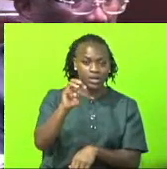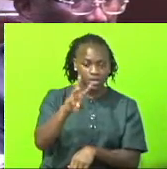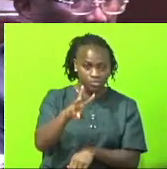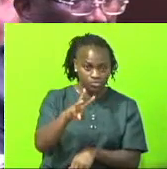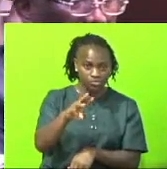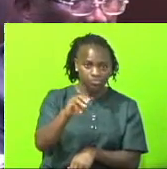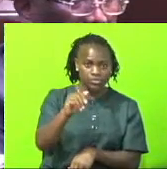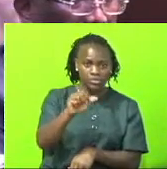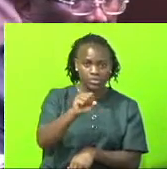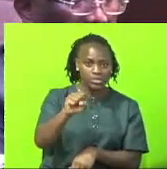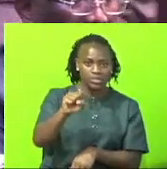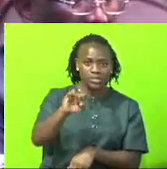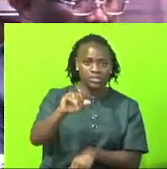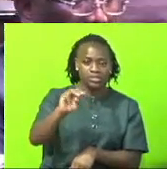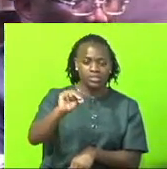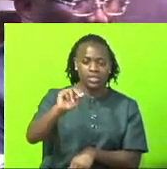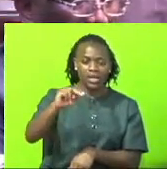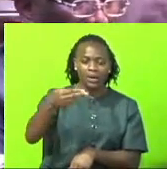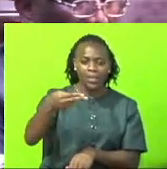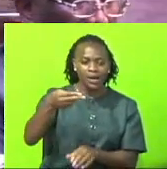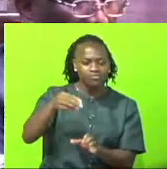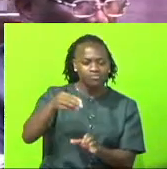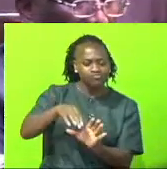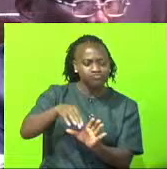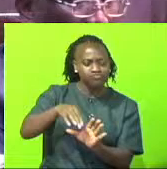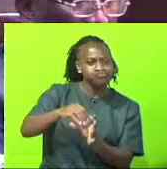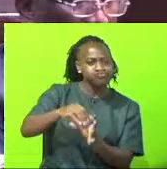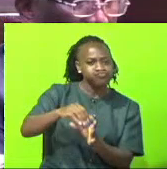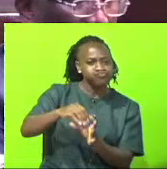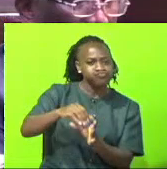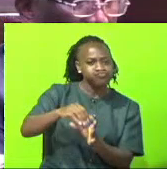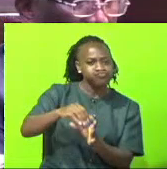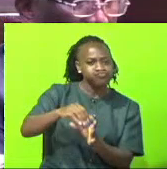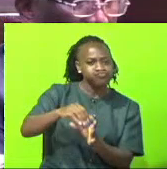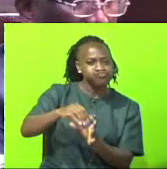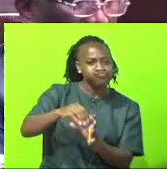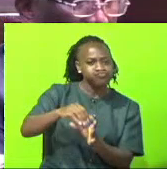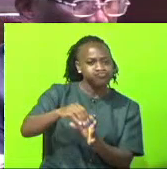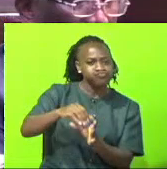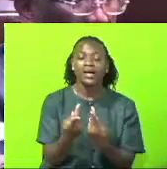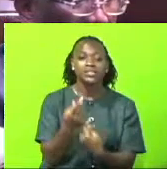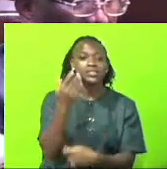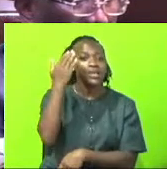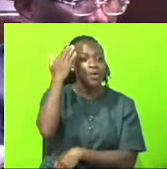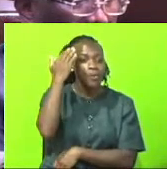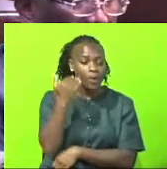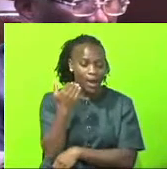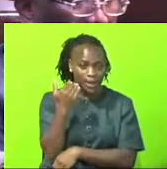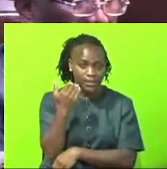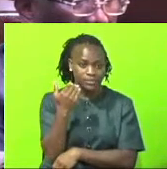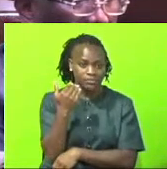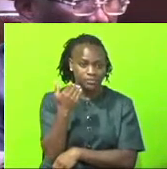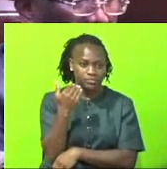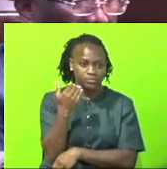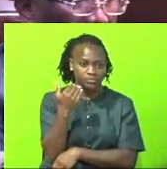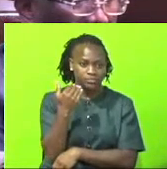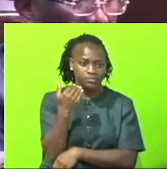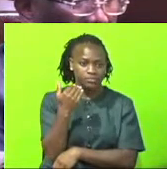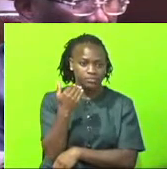been removed as from the party because he